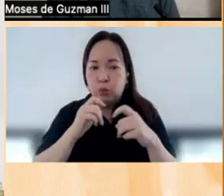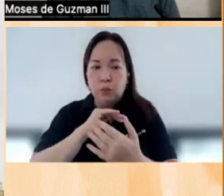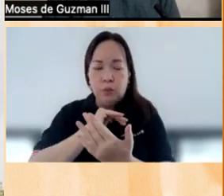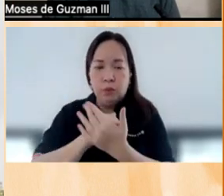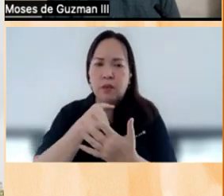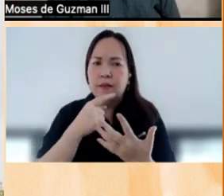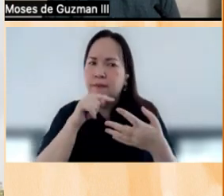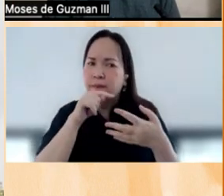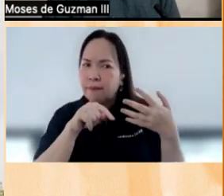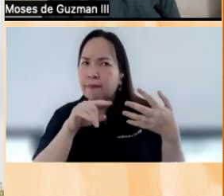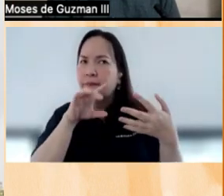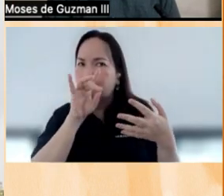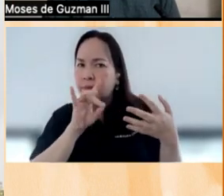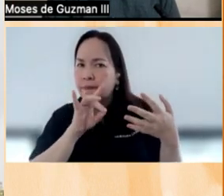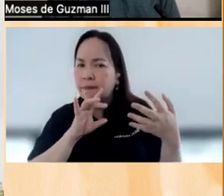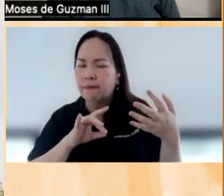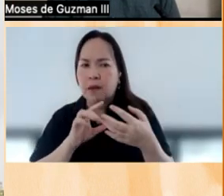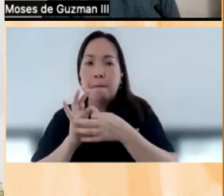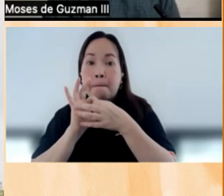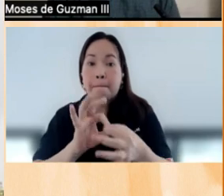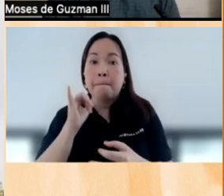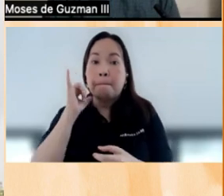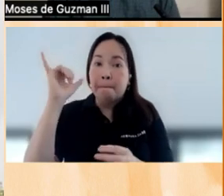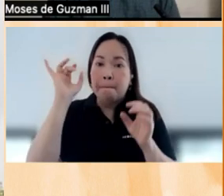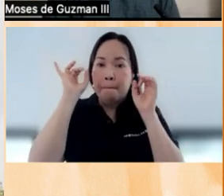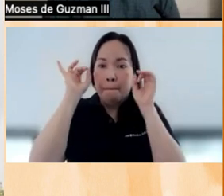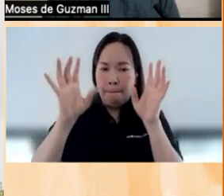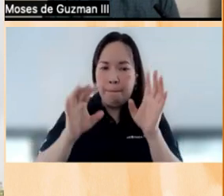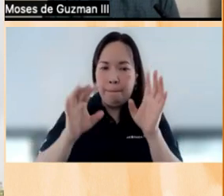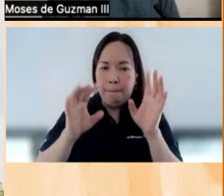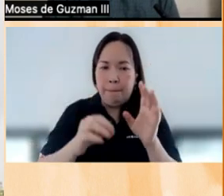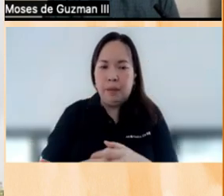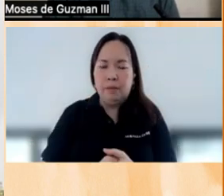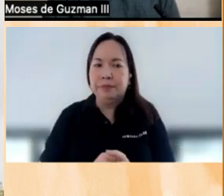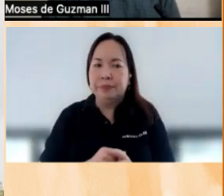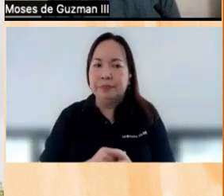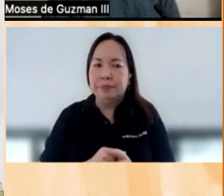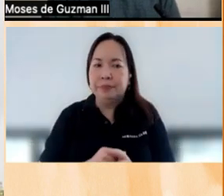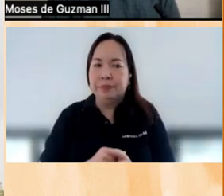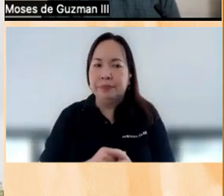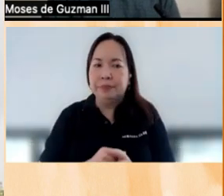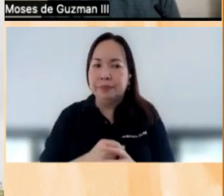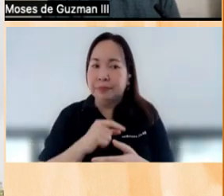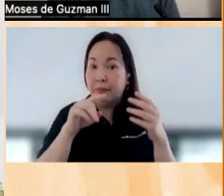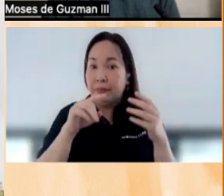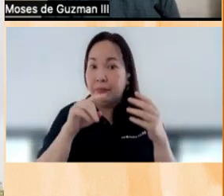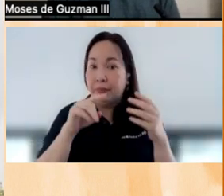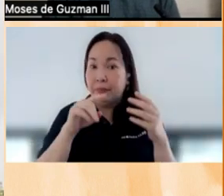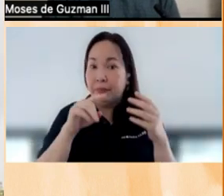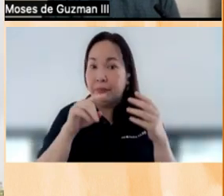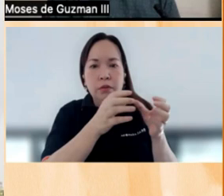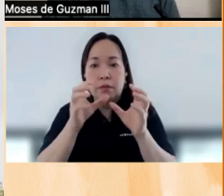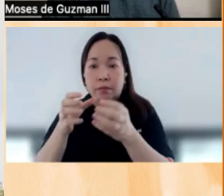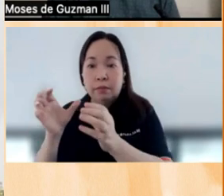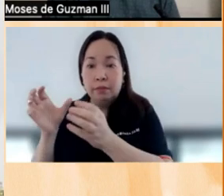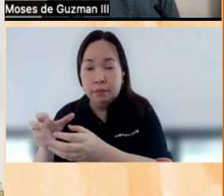suicide. Usually, it is an interplay of several risk factors. A previous suicide attempt is